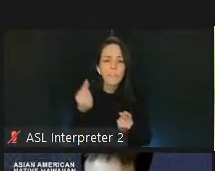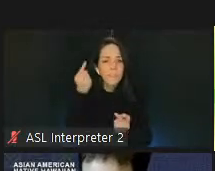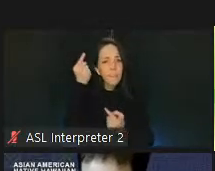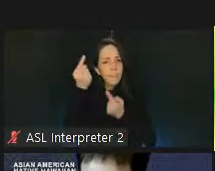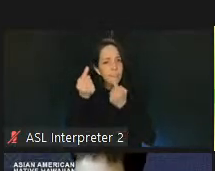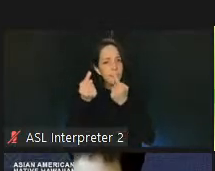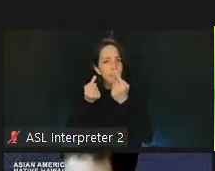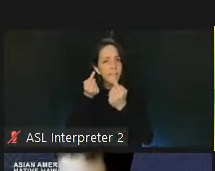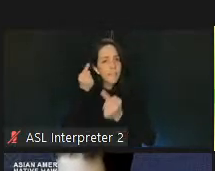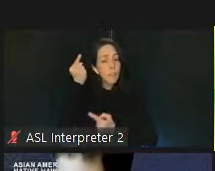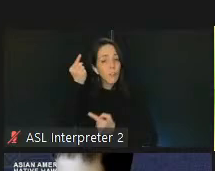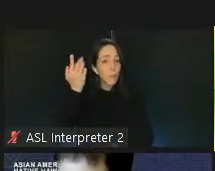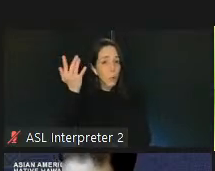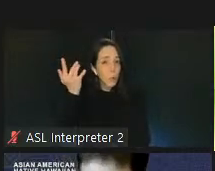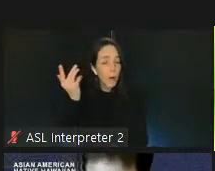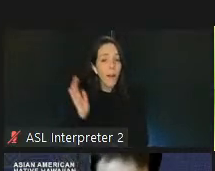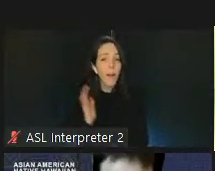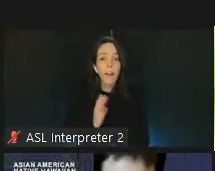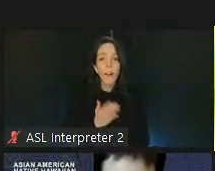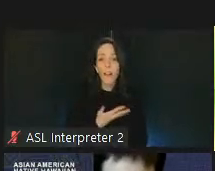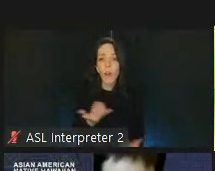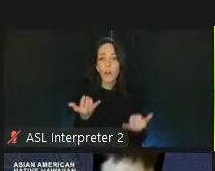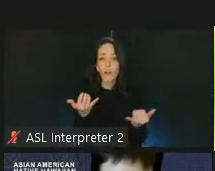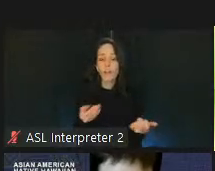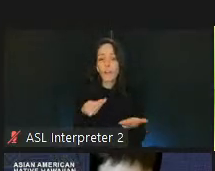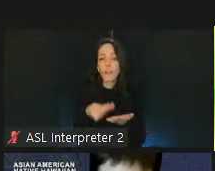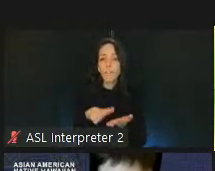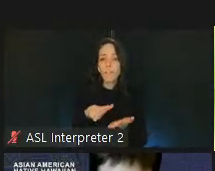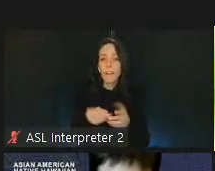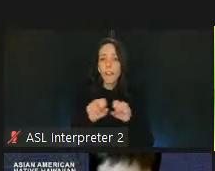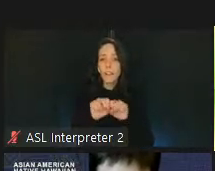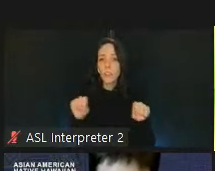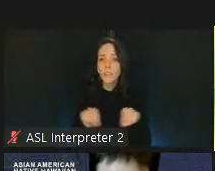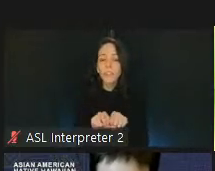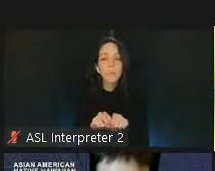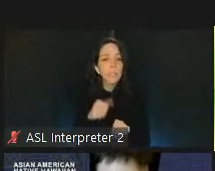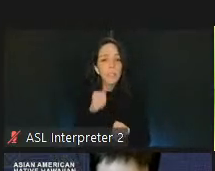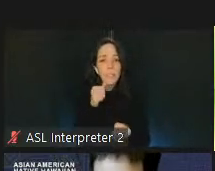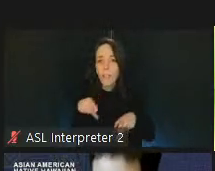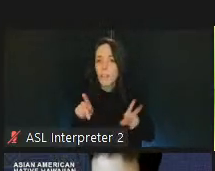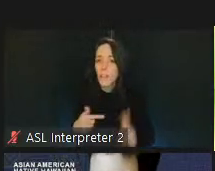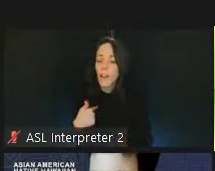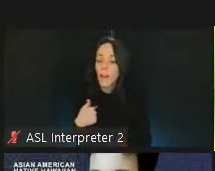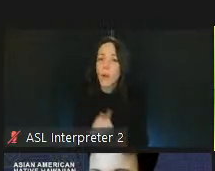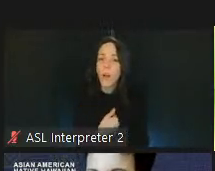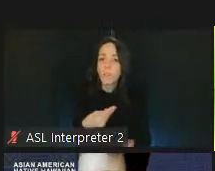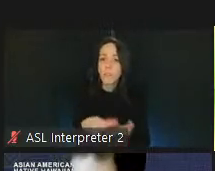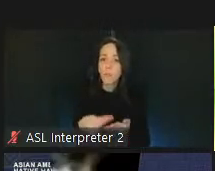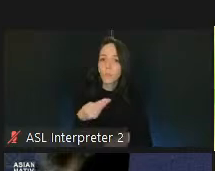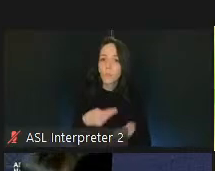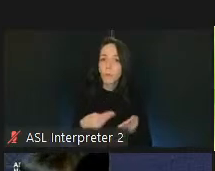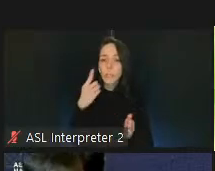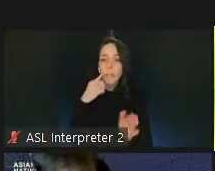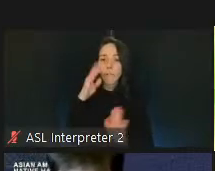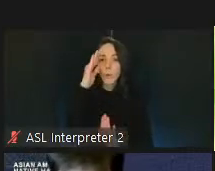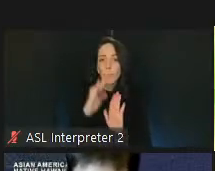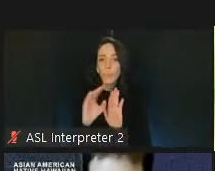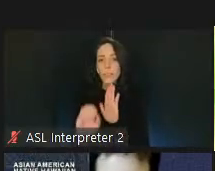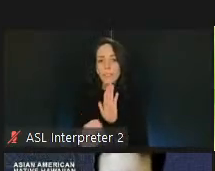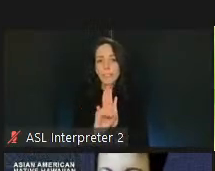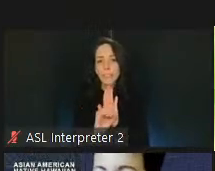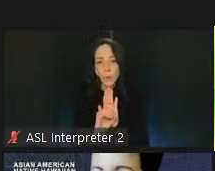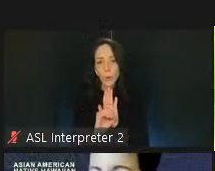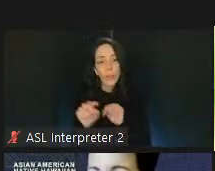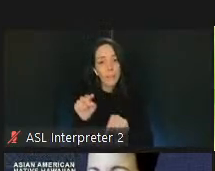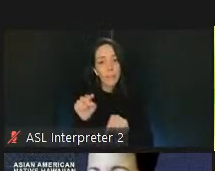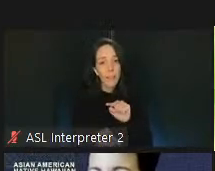budget, is our current financial system does not allow us to budget to a zero. The reason they are